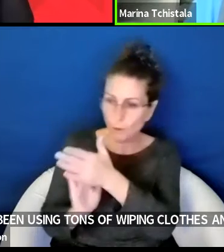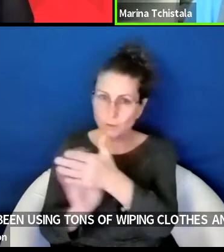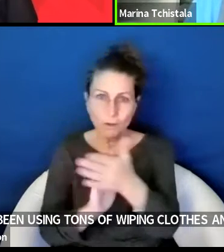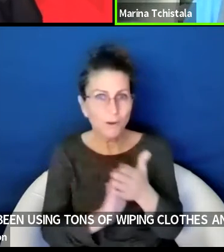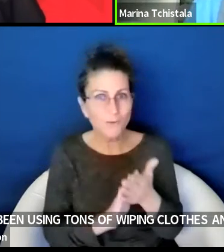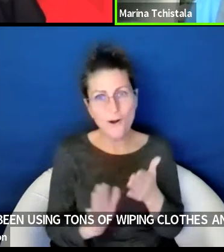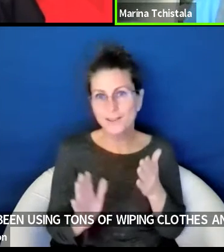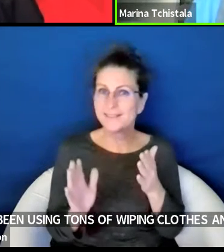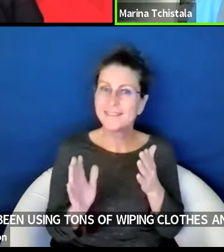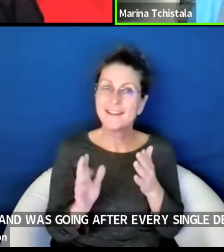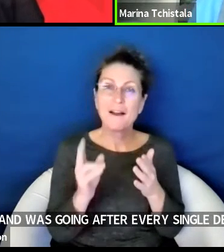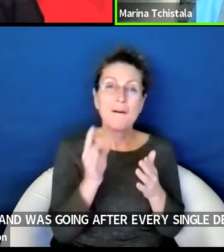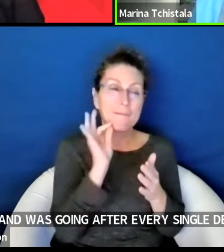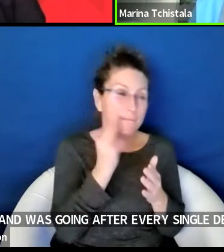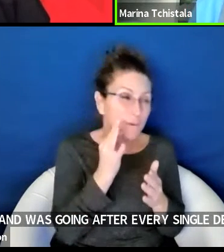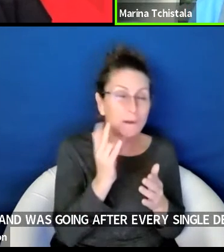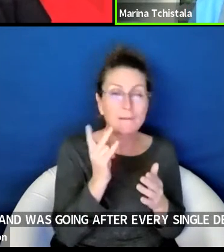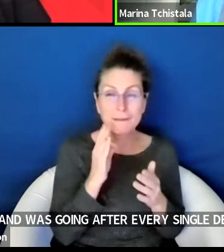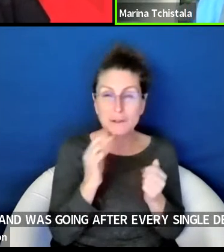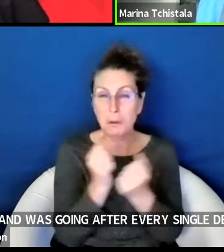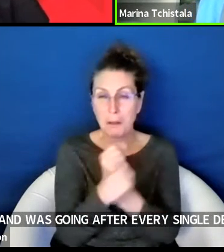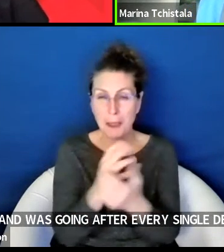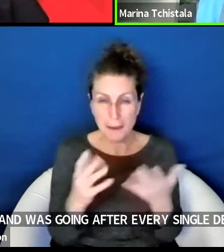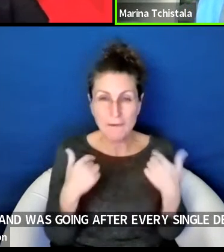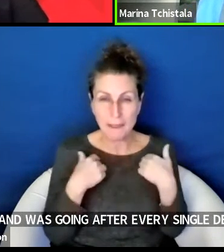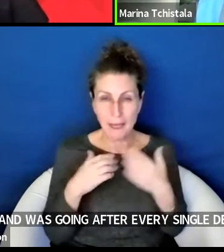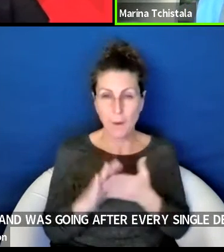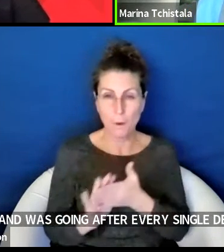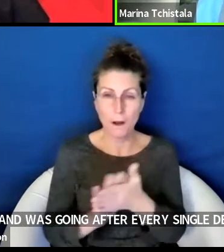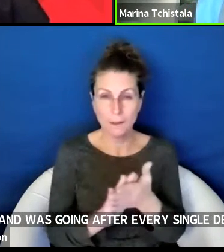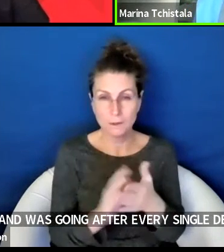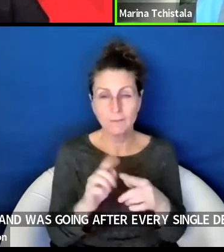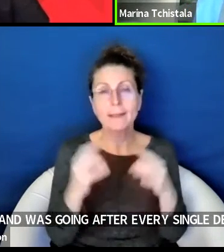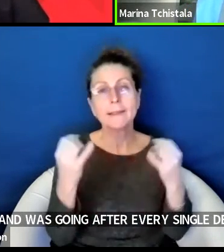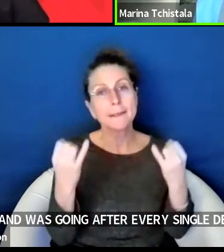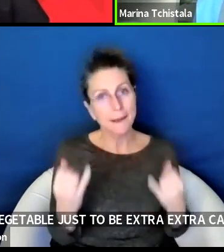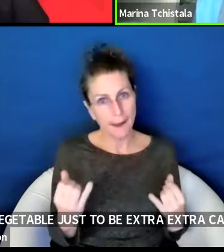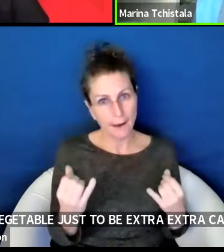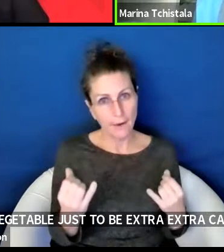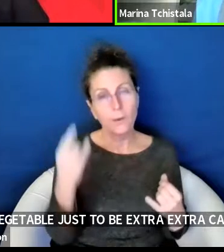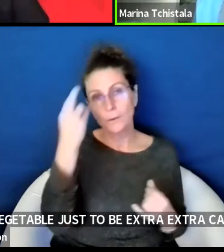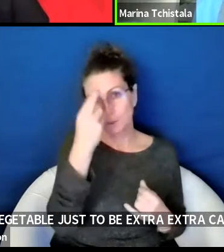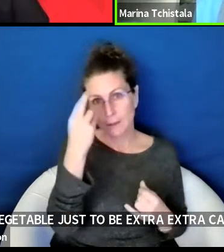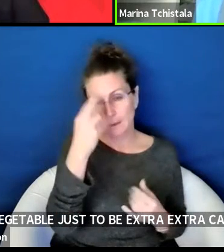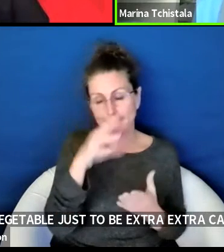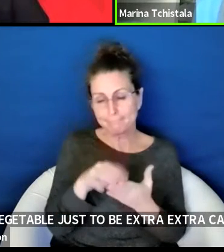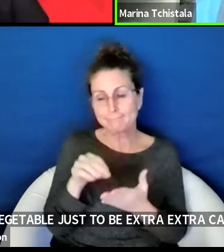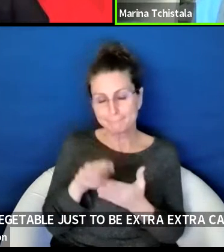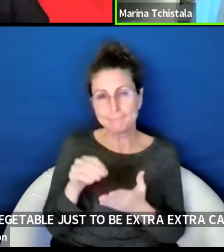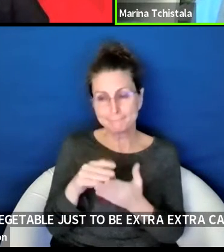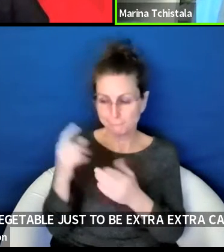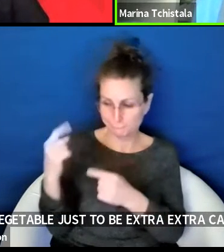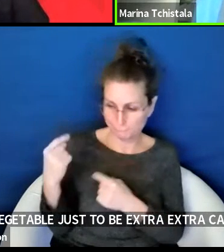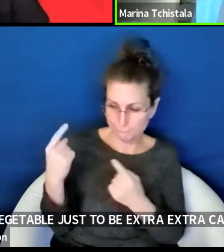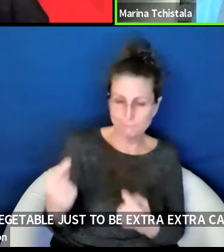extra cautious. But now we're just finding out that it's